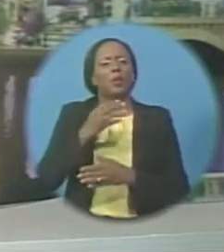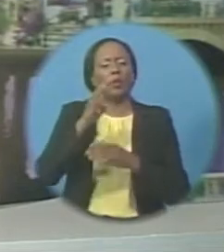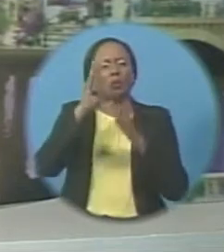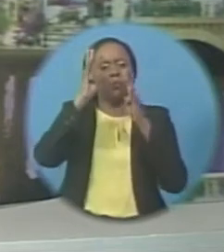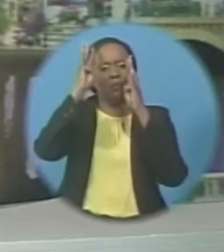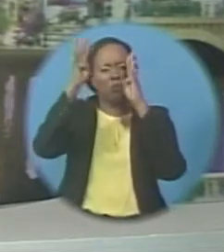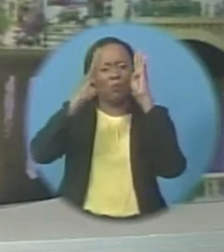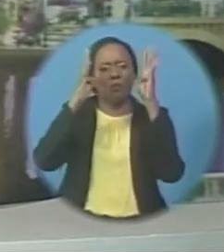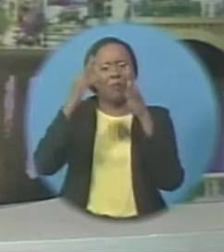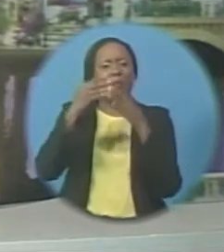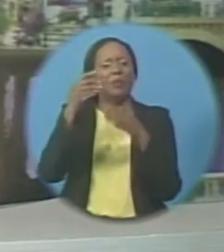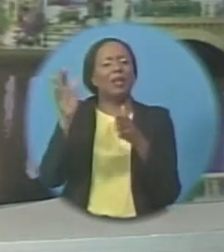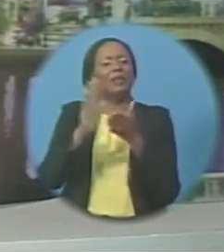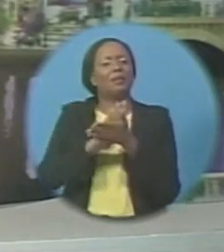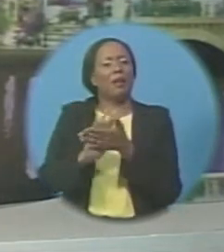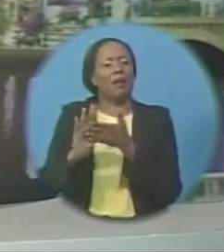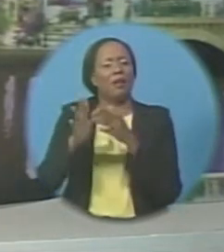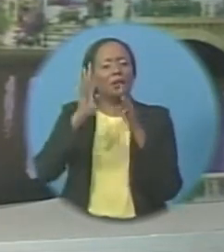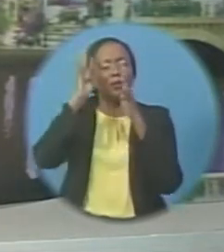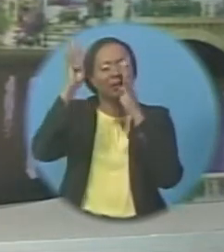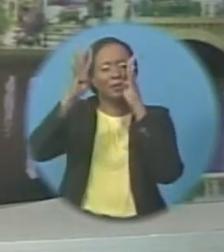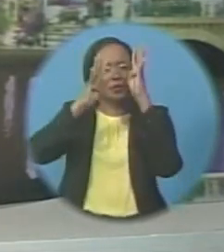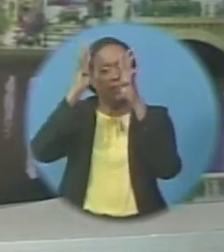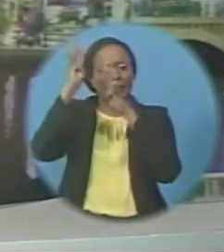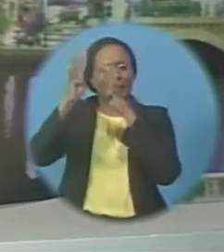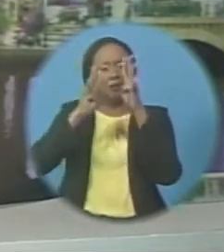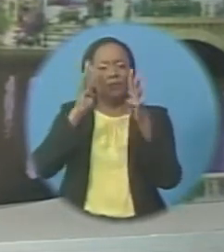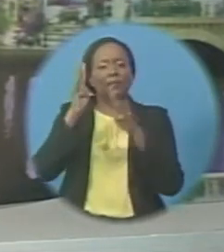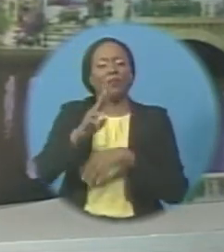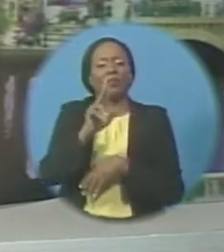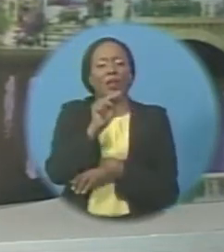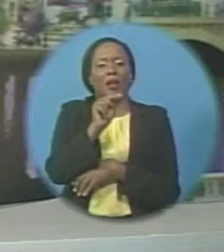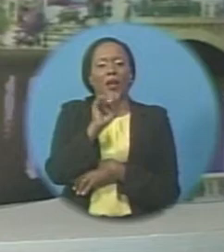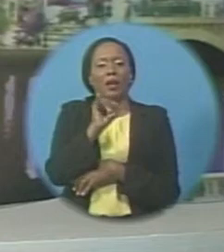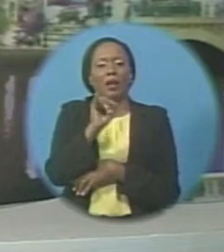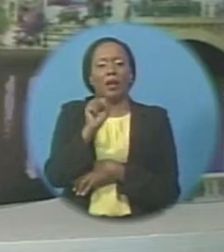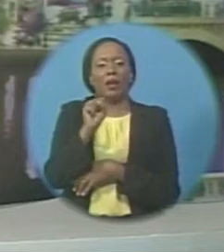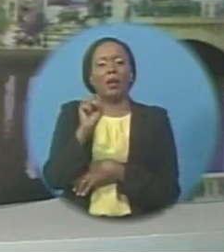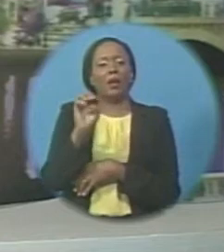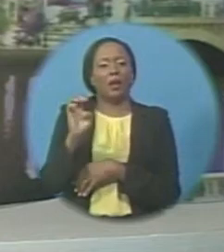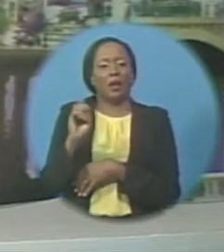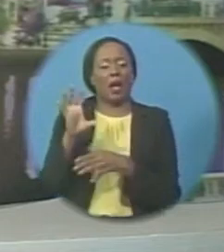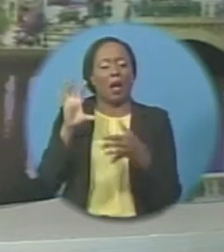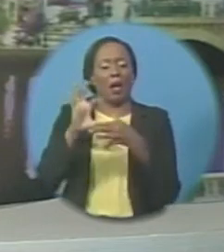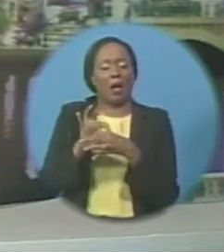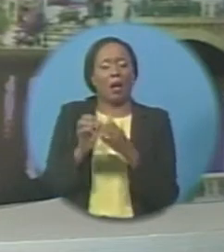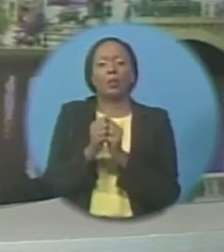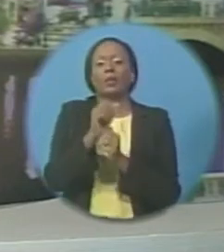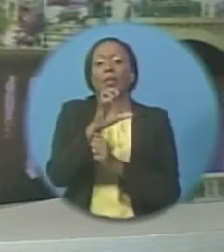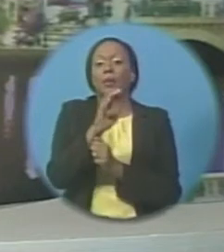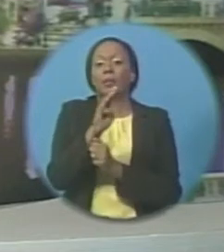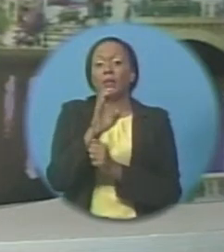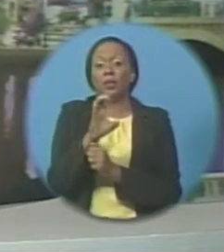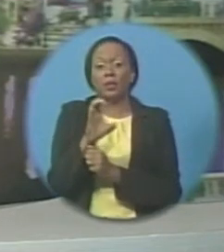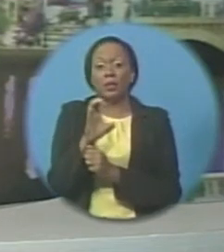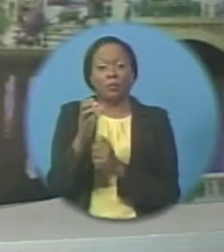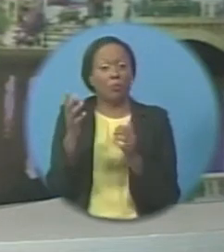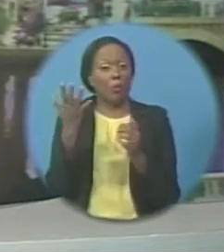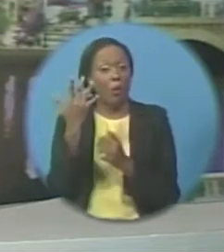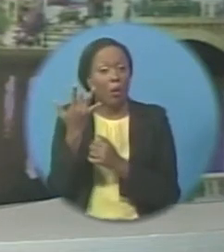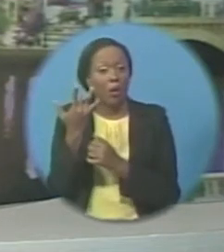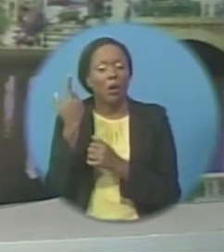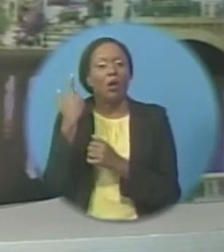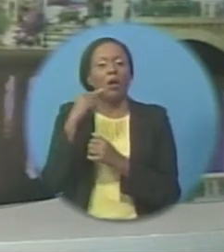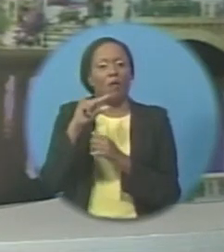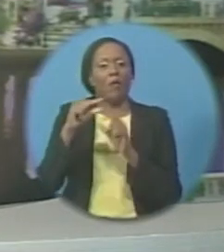nice initiative. This sentiment was expressed by the National Initiative for Service Excellence as it partnered with the Caribbean Broadcasting